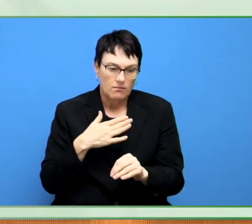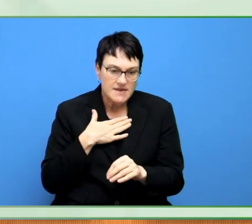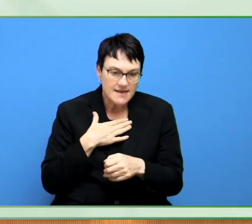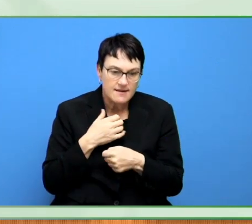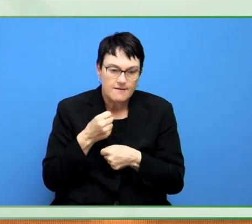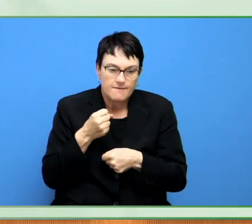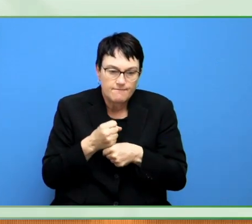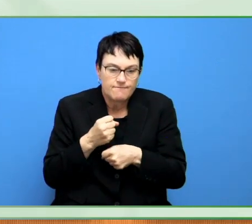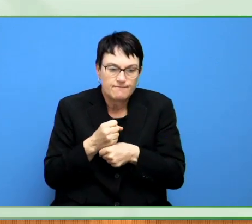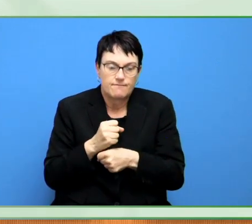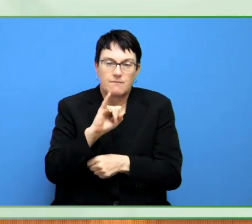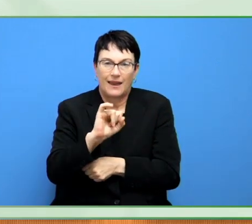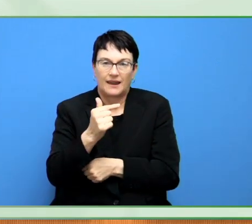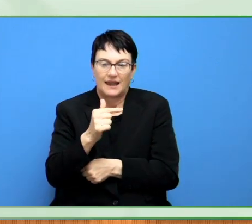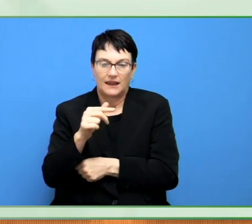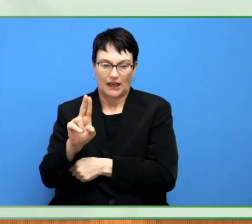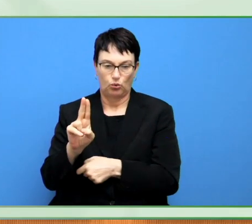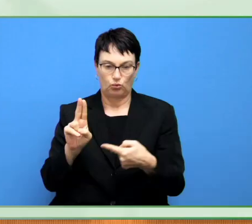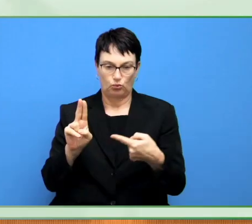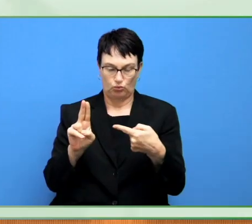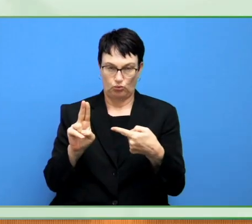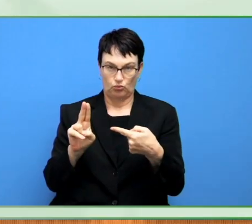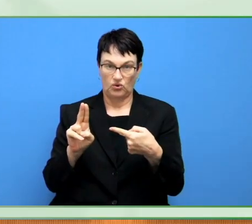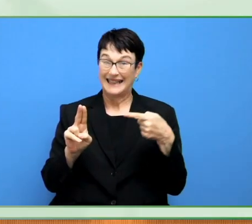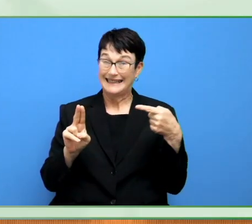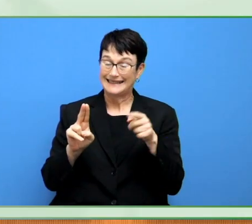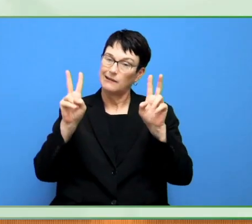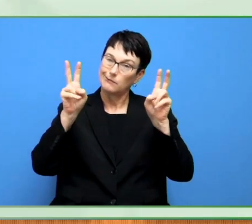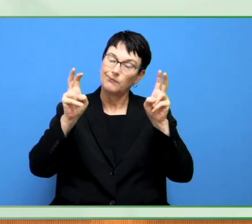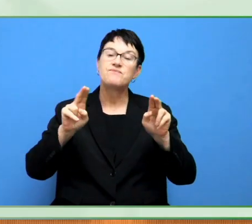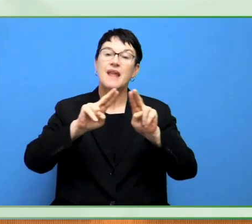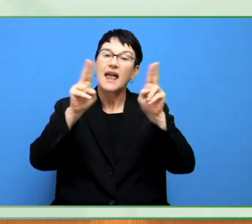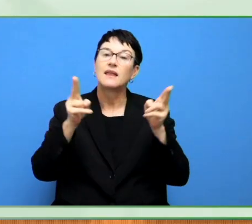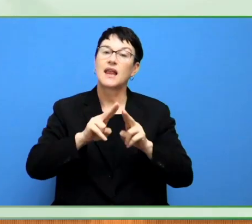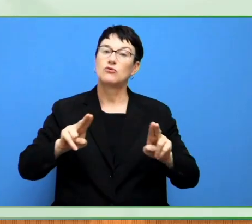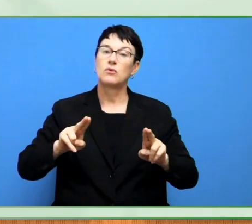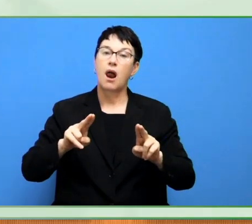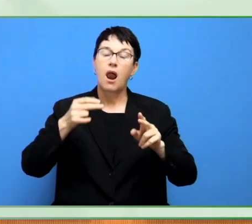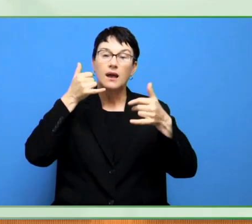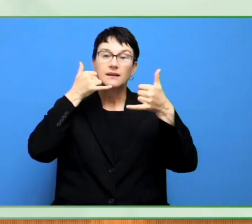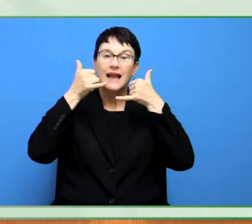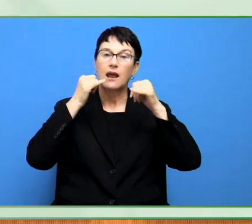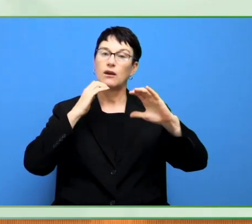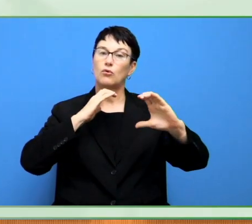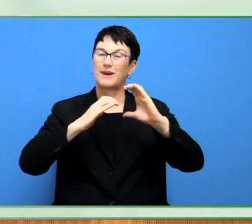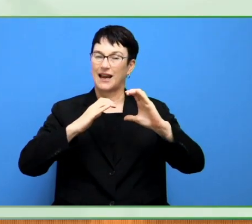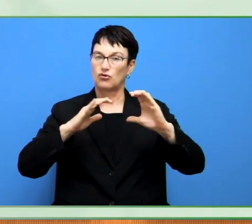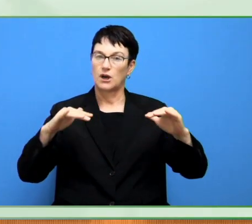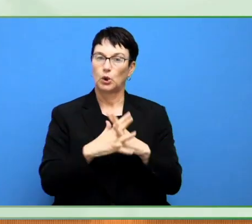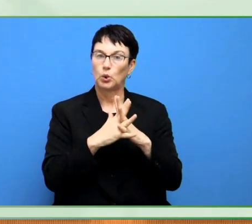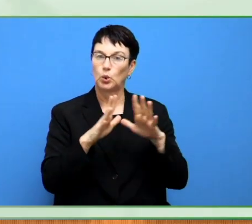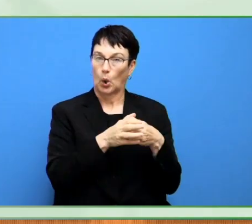introduce ITU, International Telecommunication Union. It's, as I said, it's the United